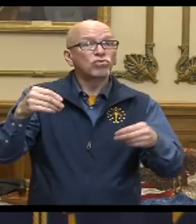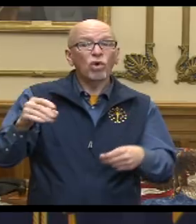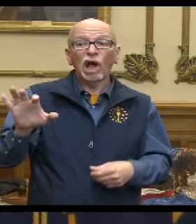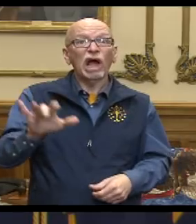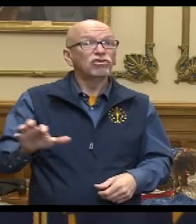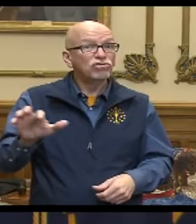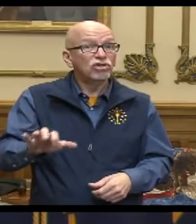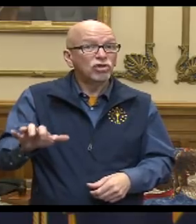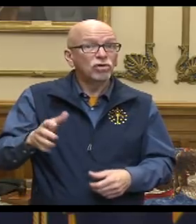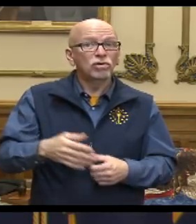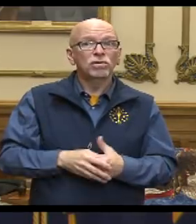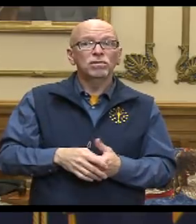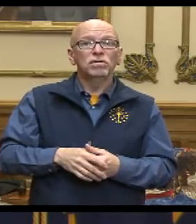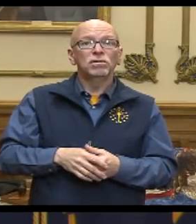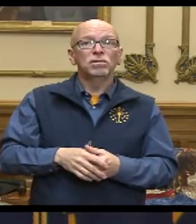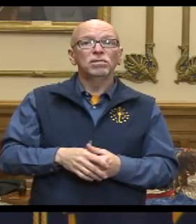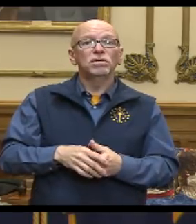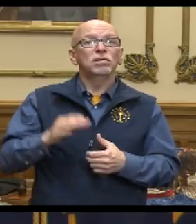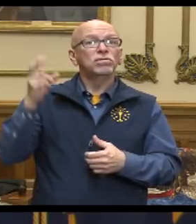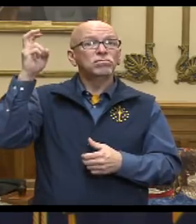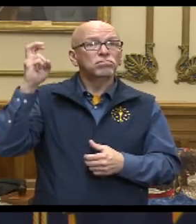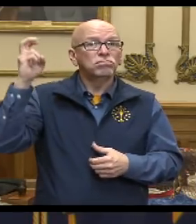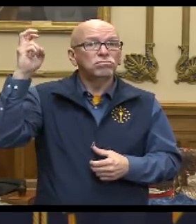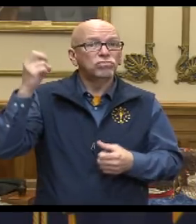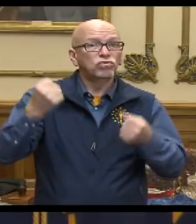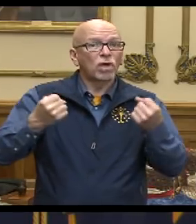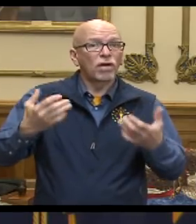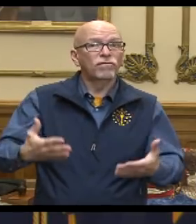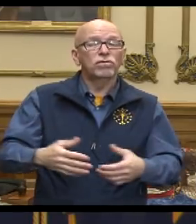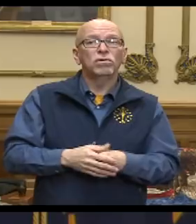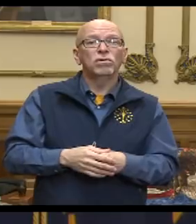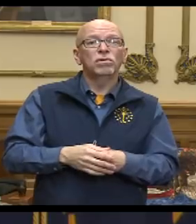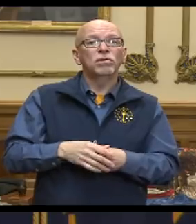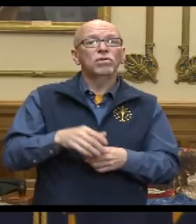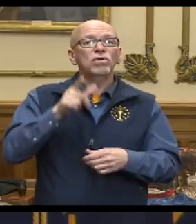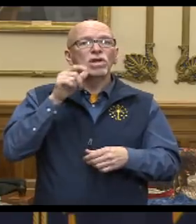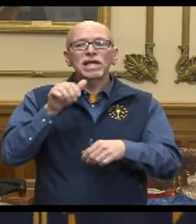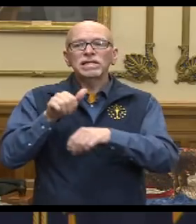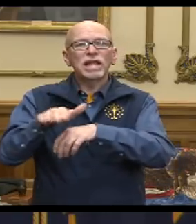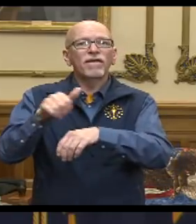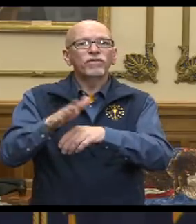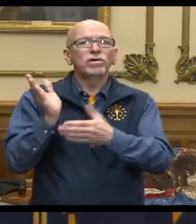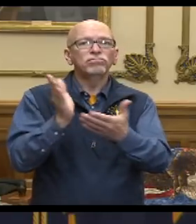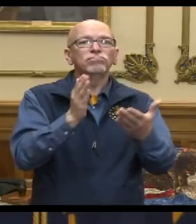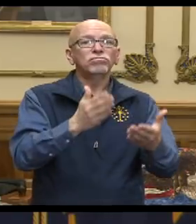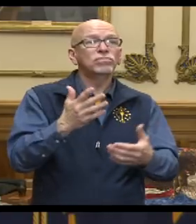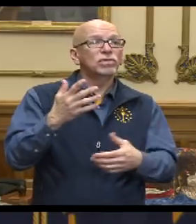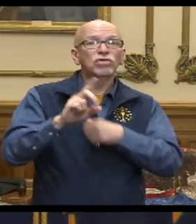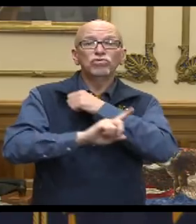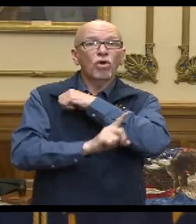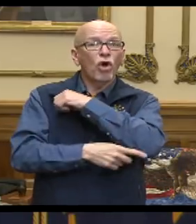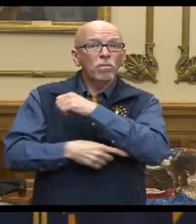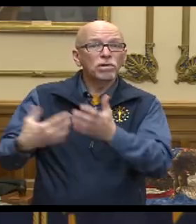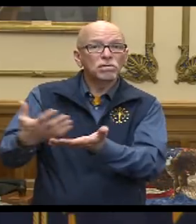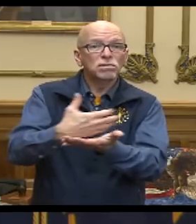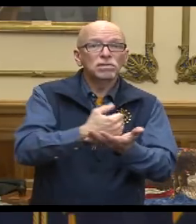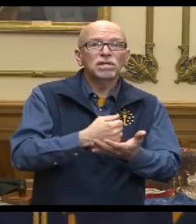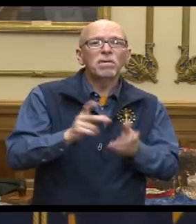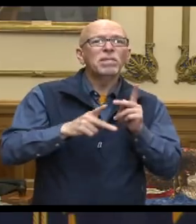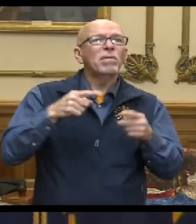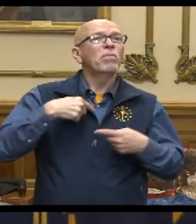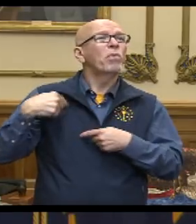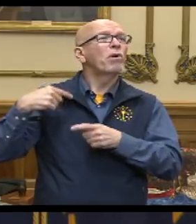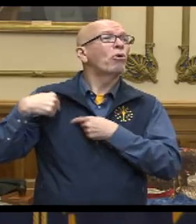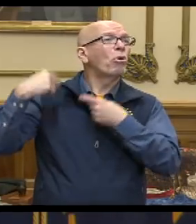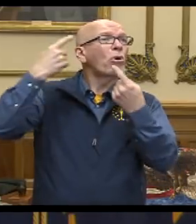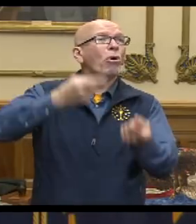cashiers, our long-haul truckers and delivery drivers and trash collectors, folks we took for